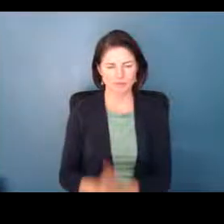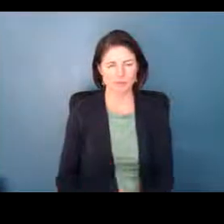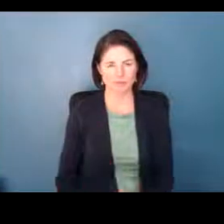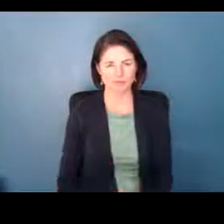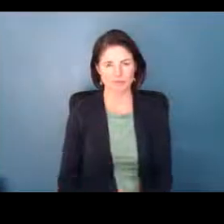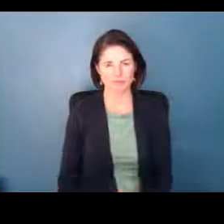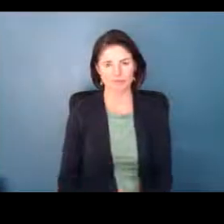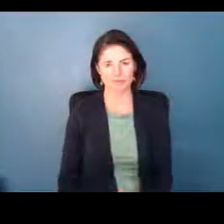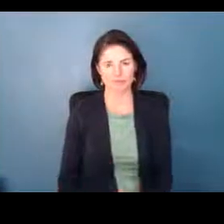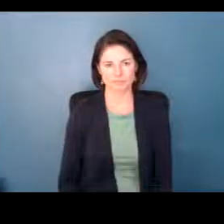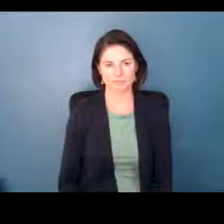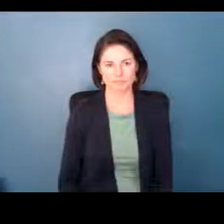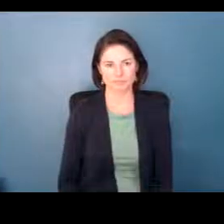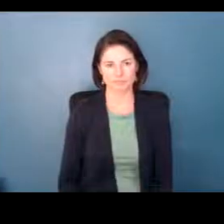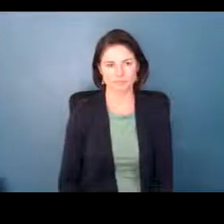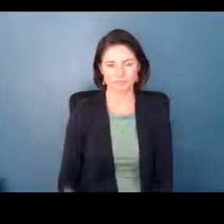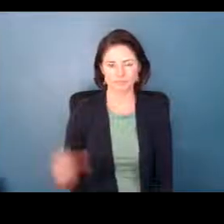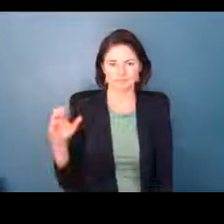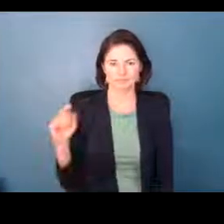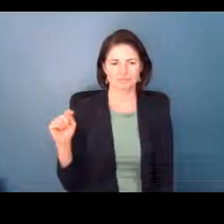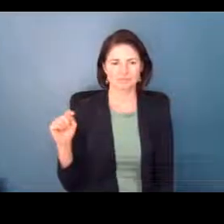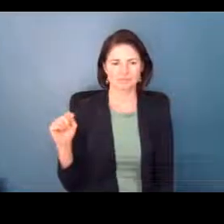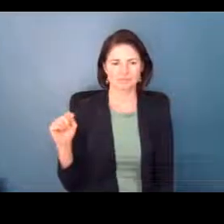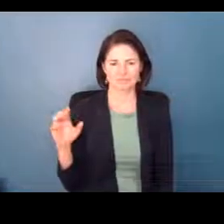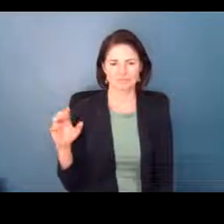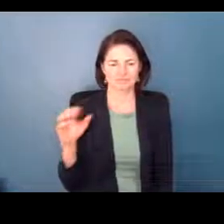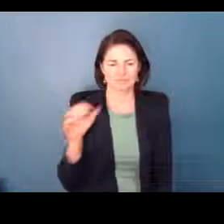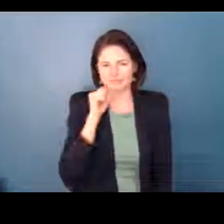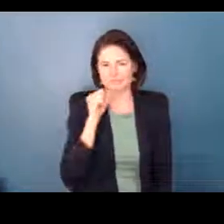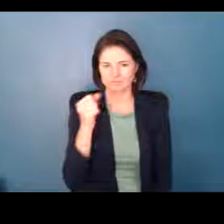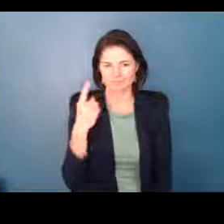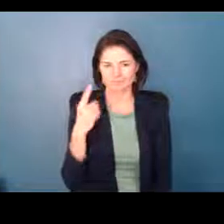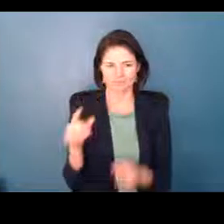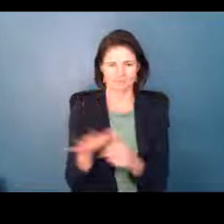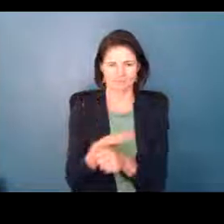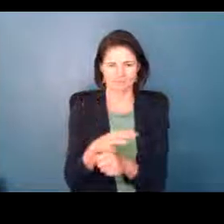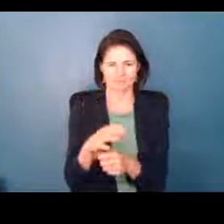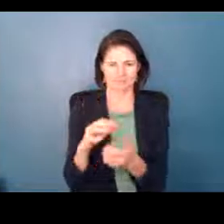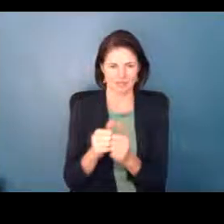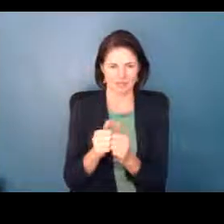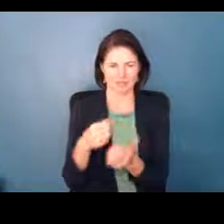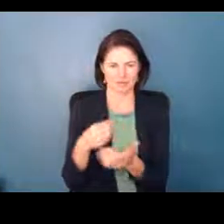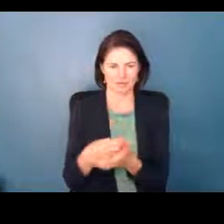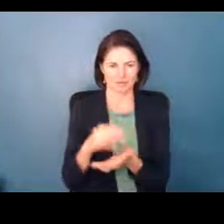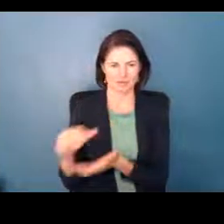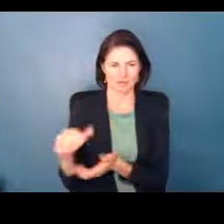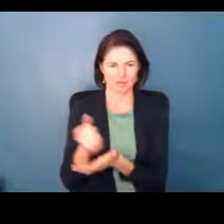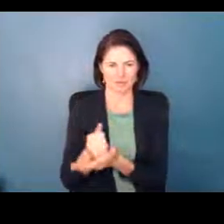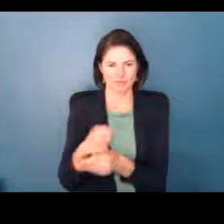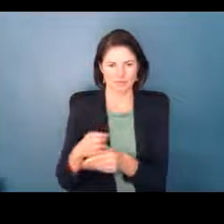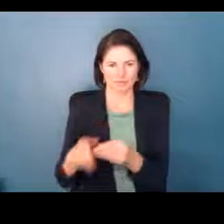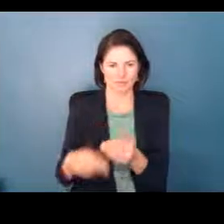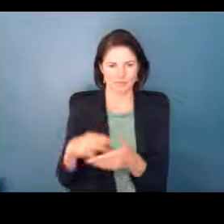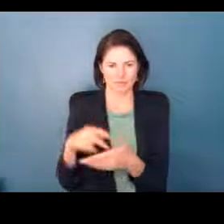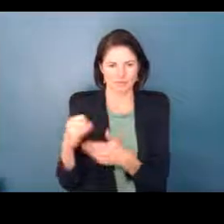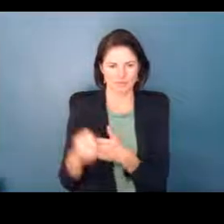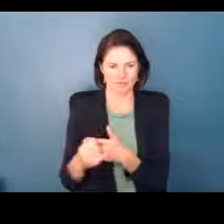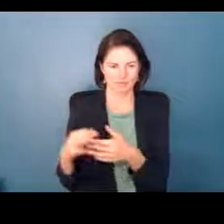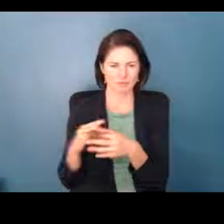fully understand the request and how the full amount of the request will be utilized to complete the project, specifically how it relates to the